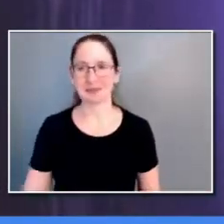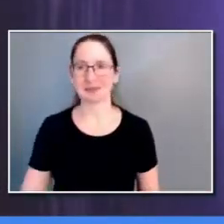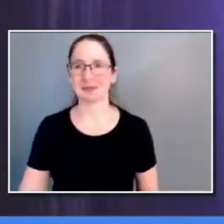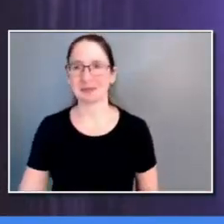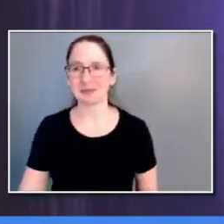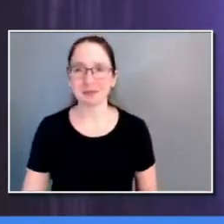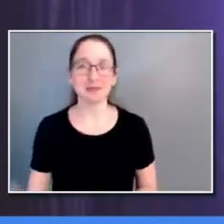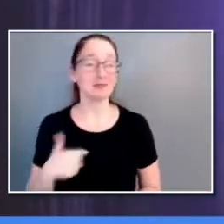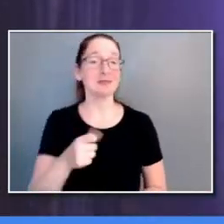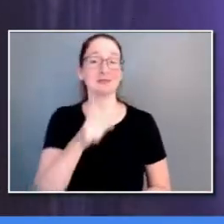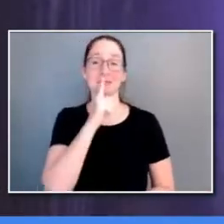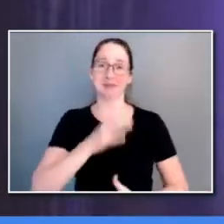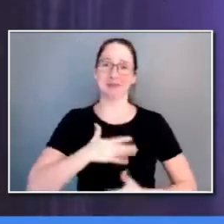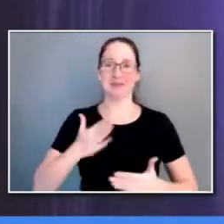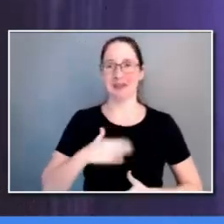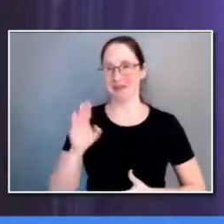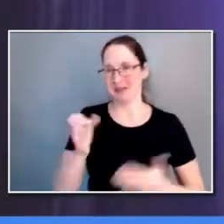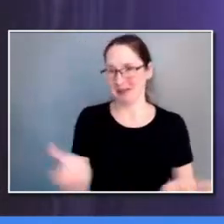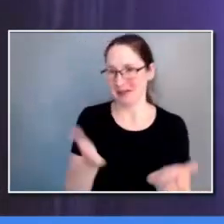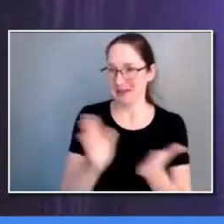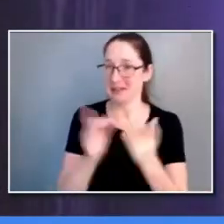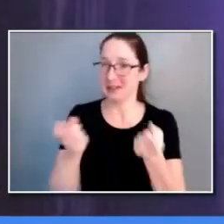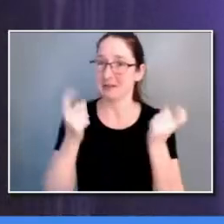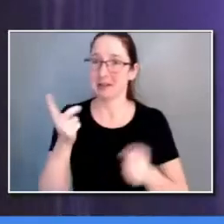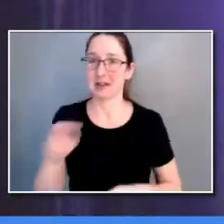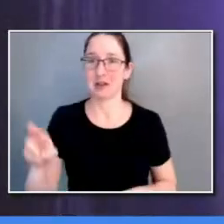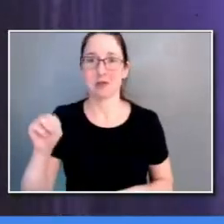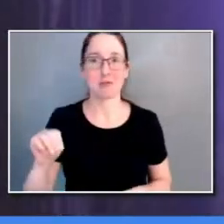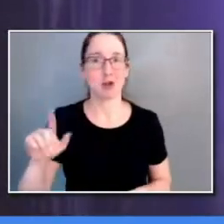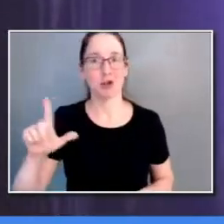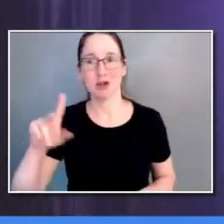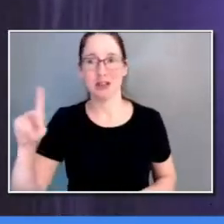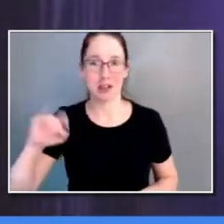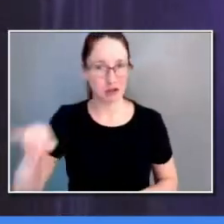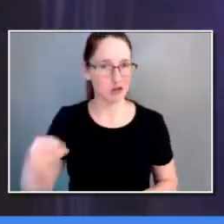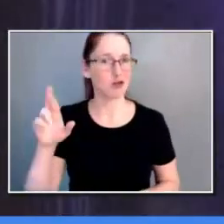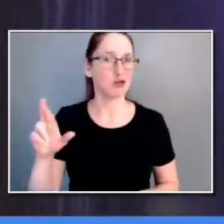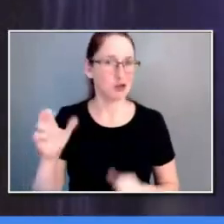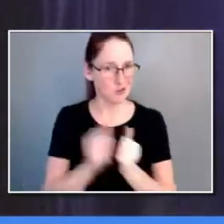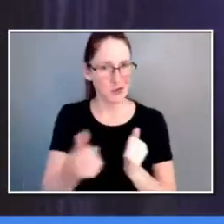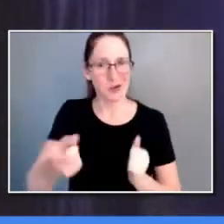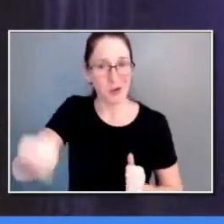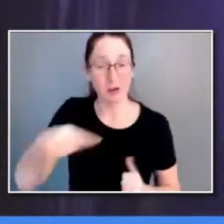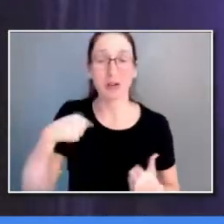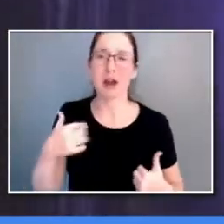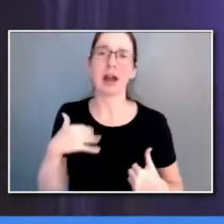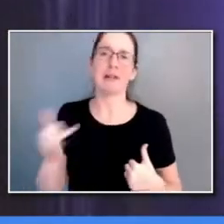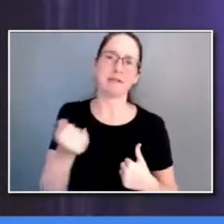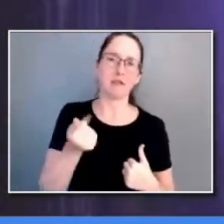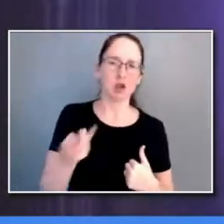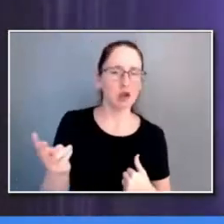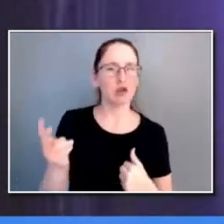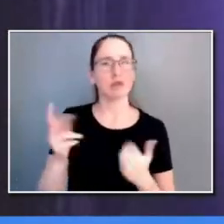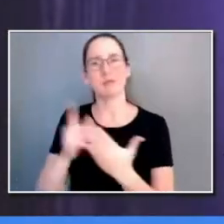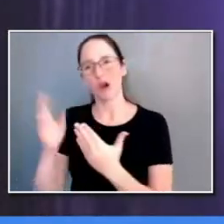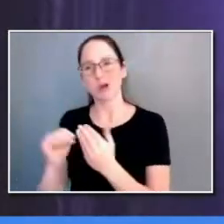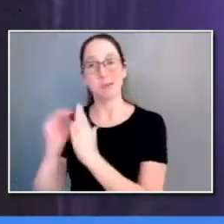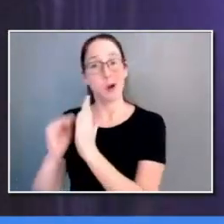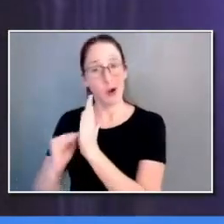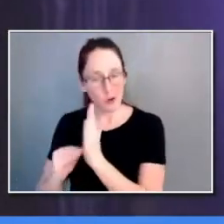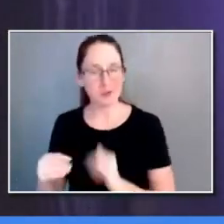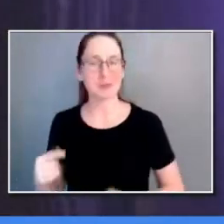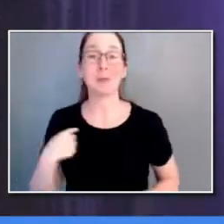I'm really, really happy to be here celebrating Dr. Martin Luther King Jr. with you. I do have a couple of programming notes. We